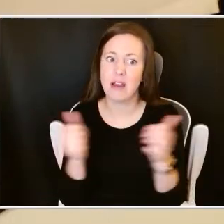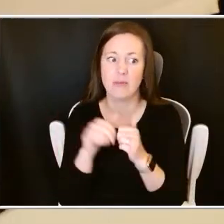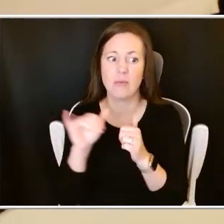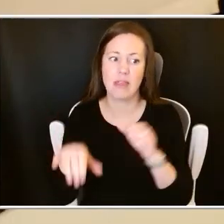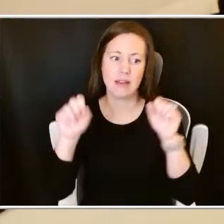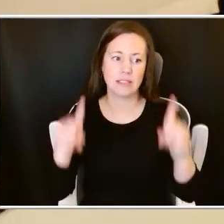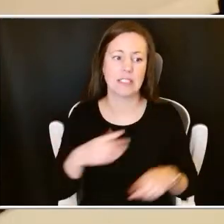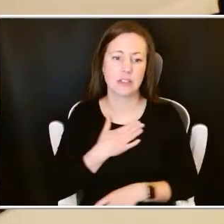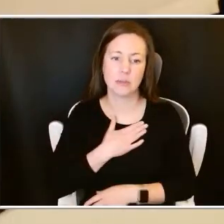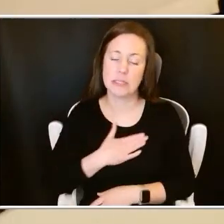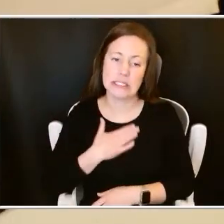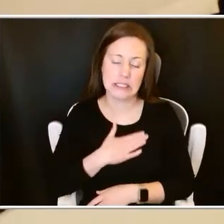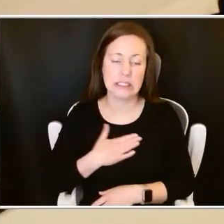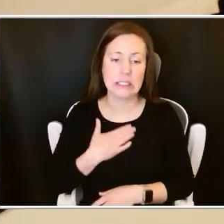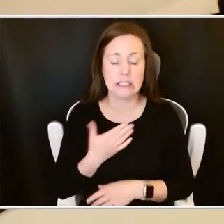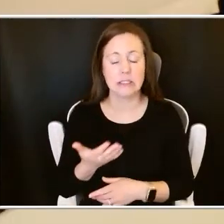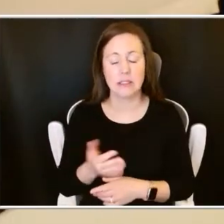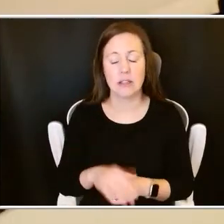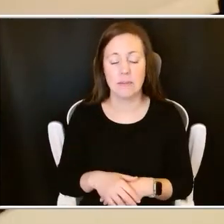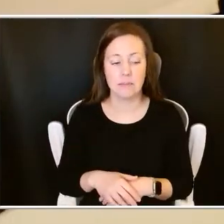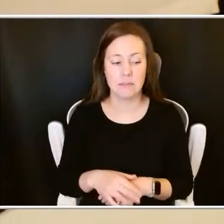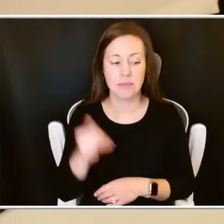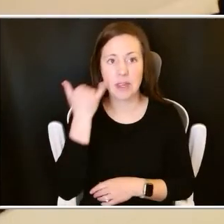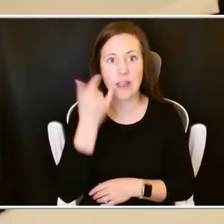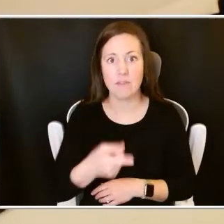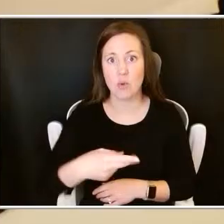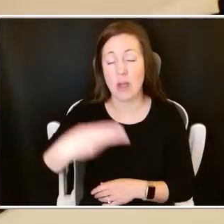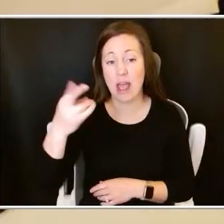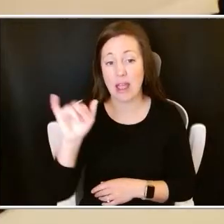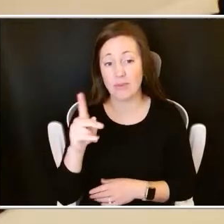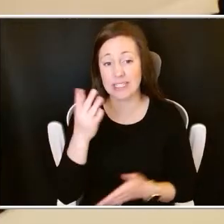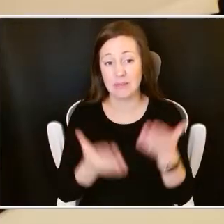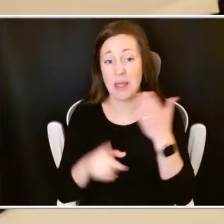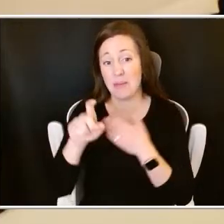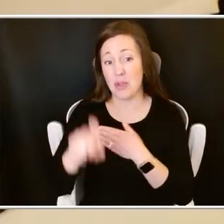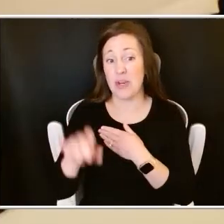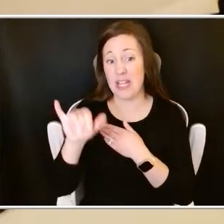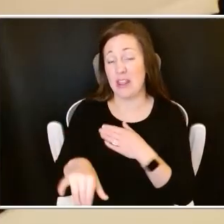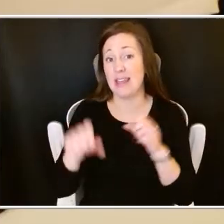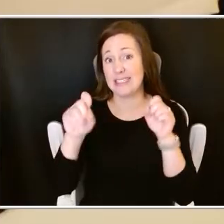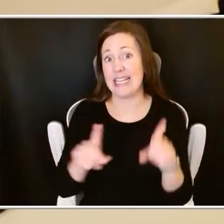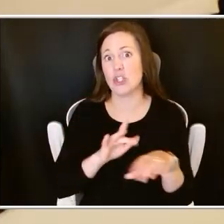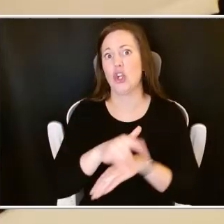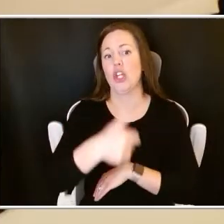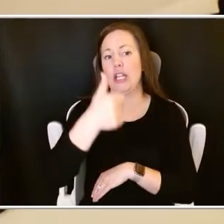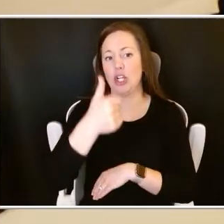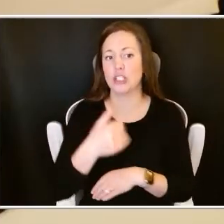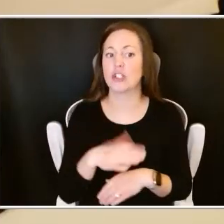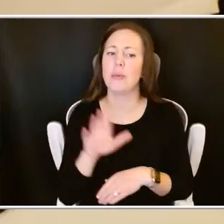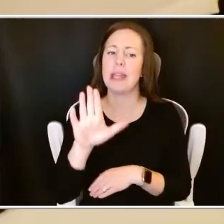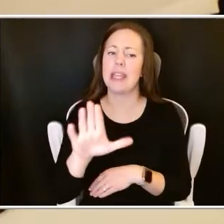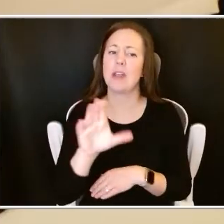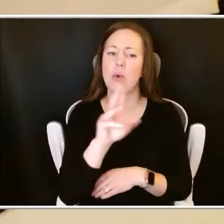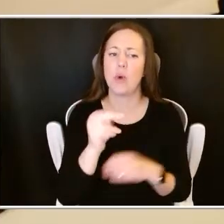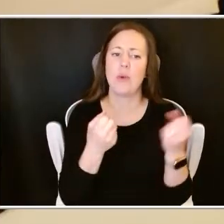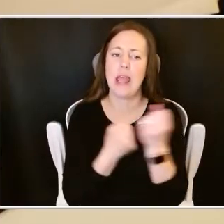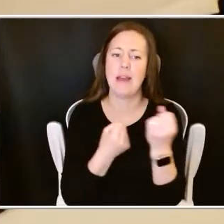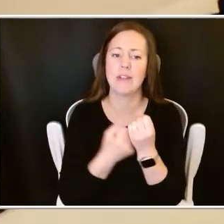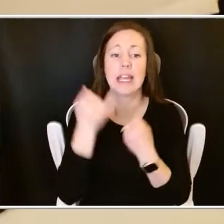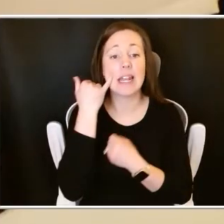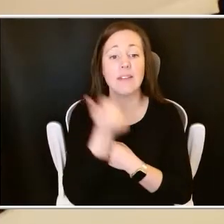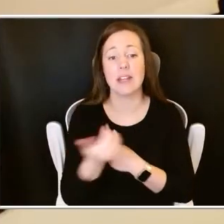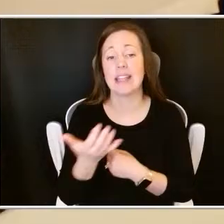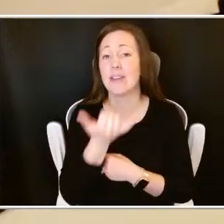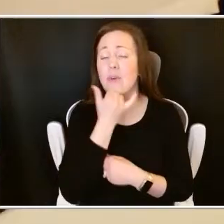So, but if you are at higher risk, you may need your colonoscopies earlier. So be your own advocate. And if there's anything wrong,